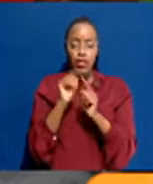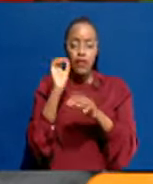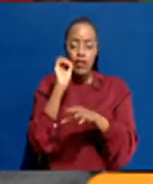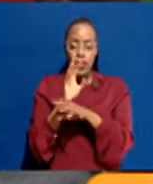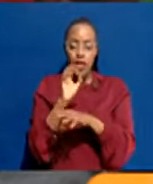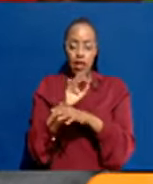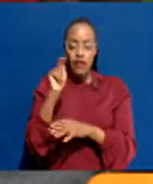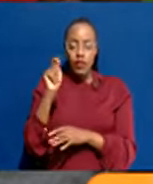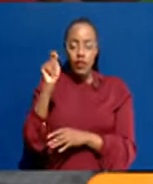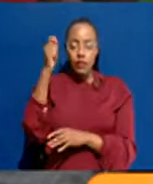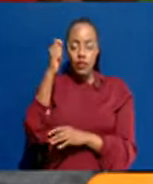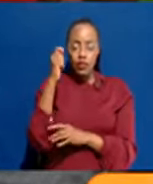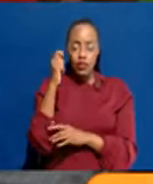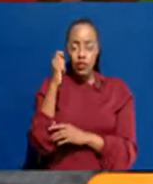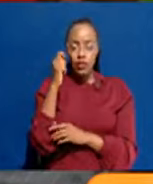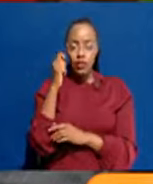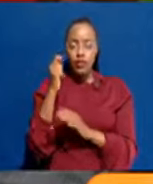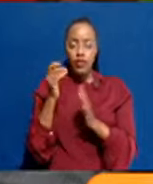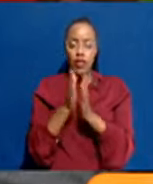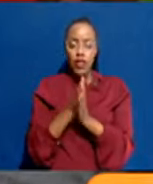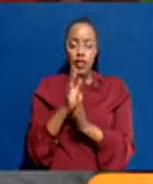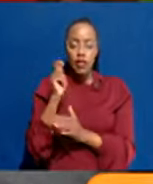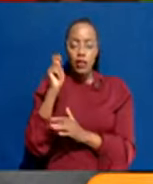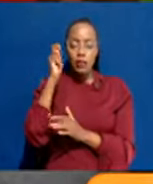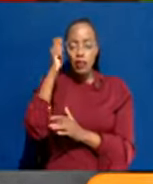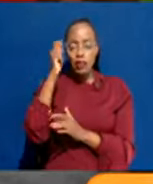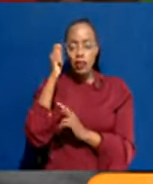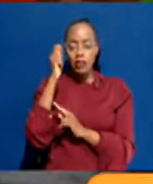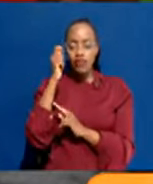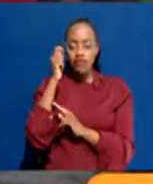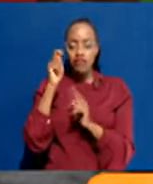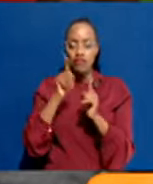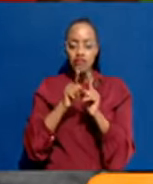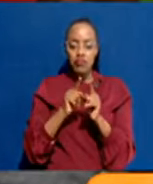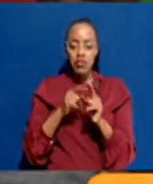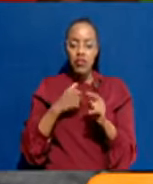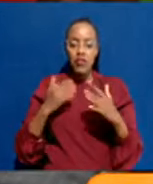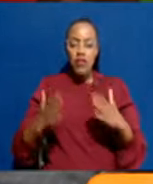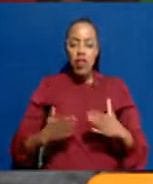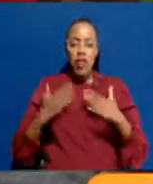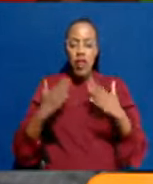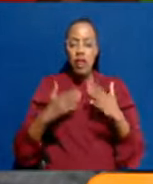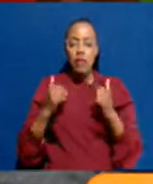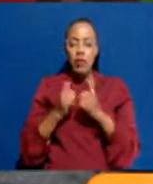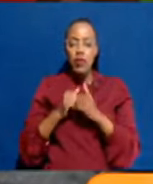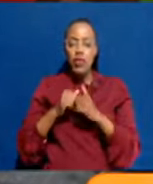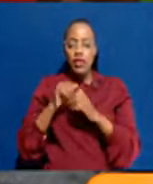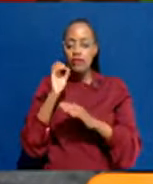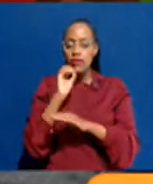president, and the president was happy with the advice, but he said,